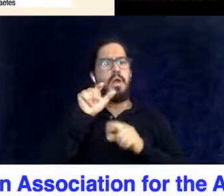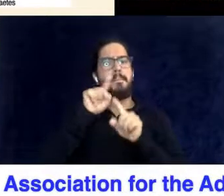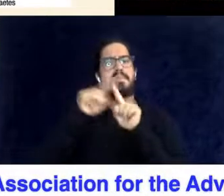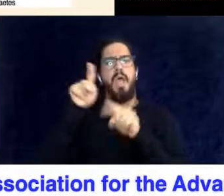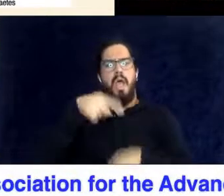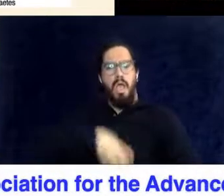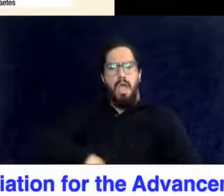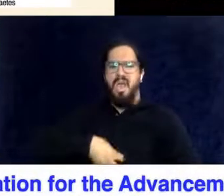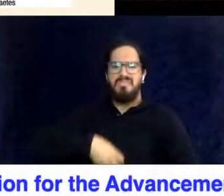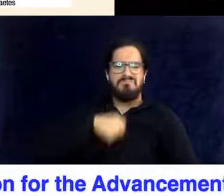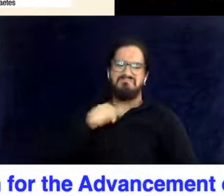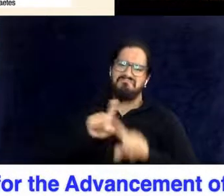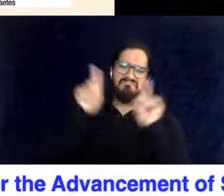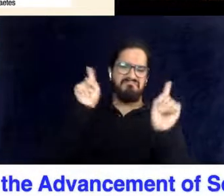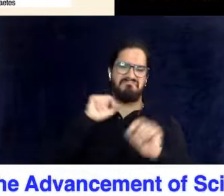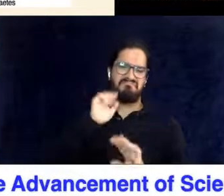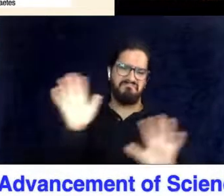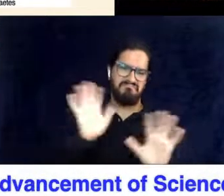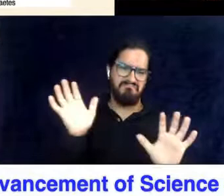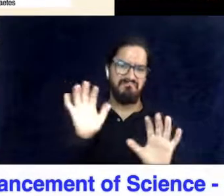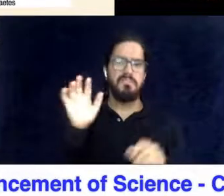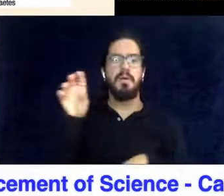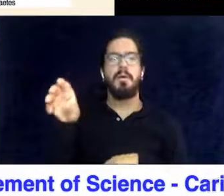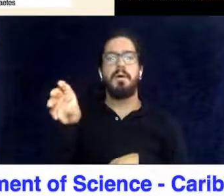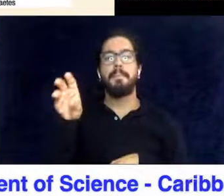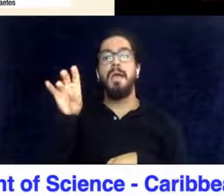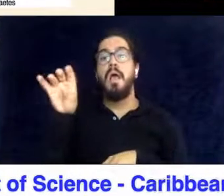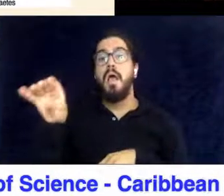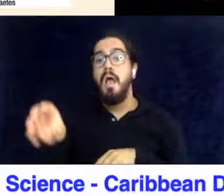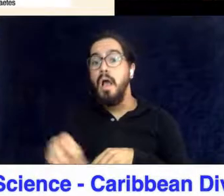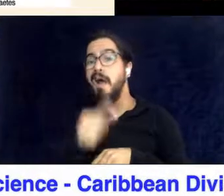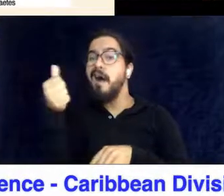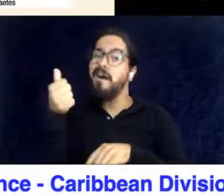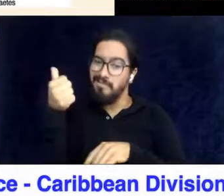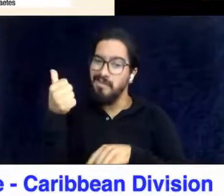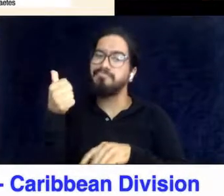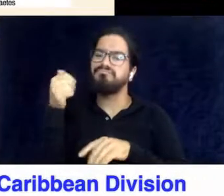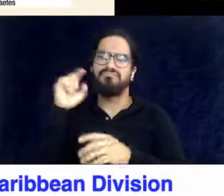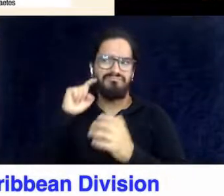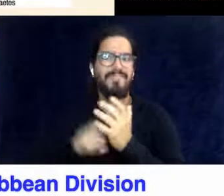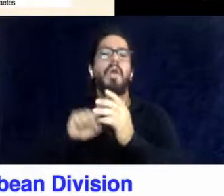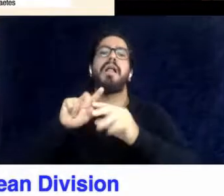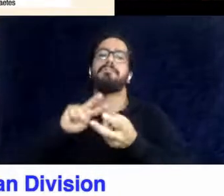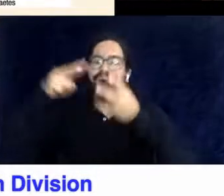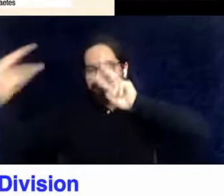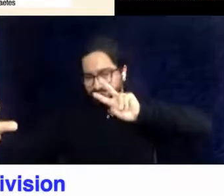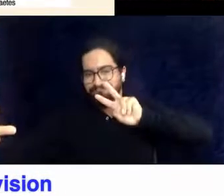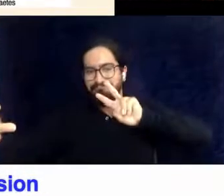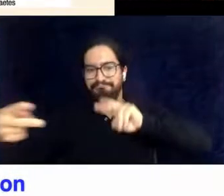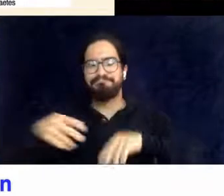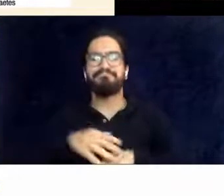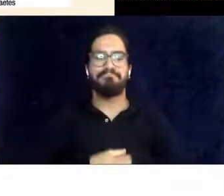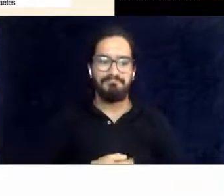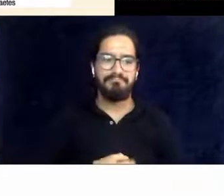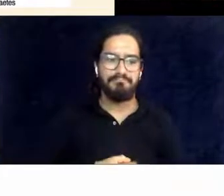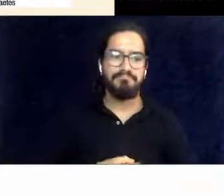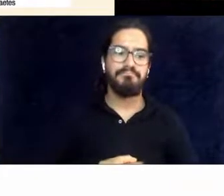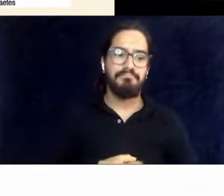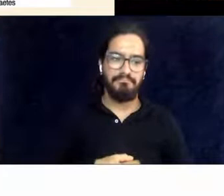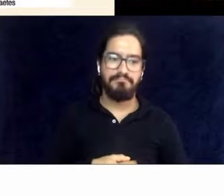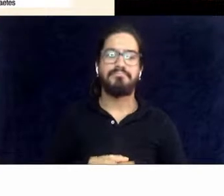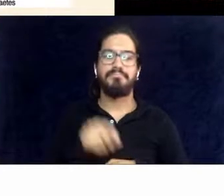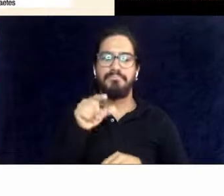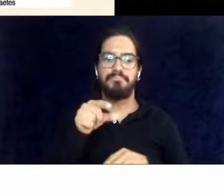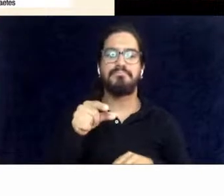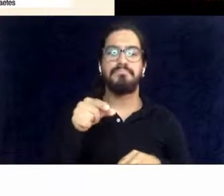significant differences in the richness of hindgut samples, but not rumen. When we look at the right-hand figure, we see a bar